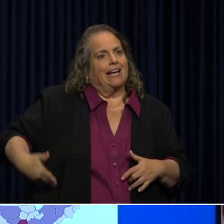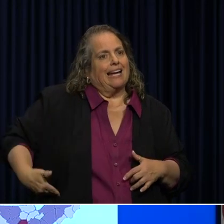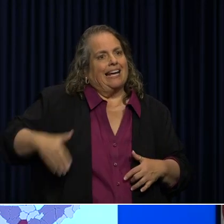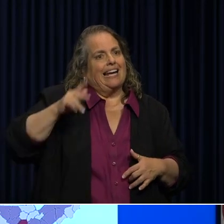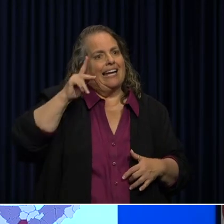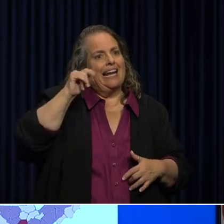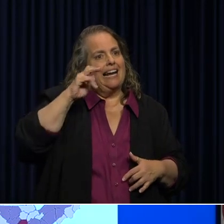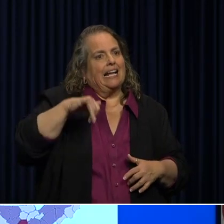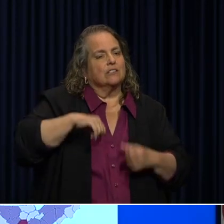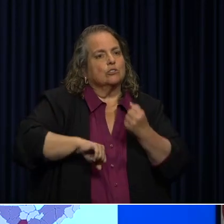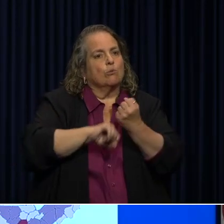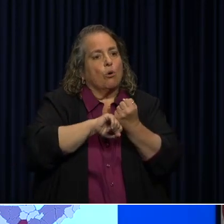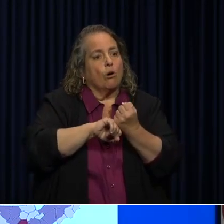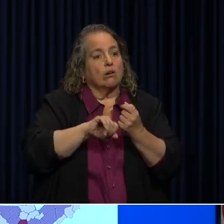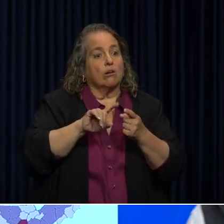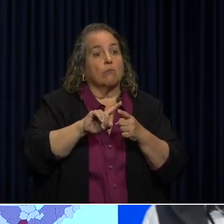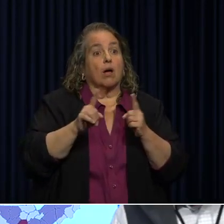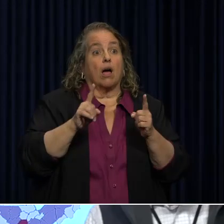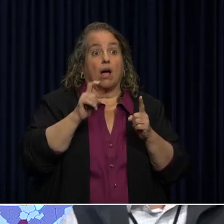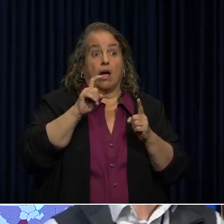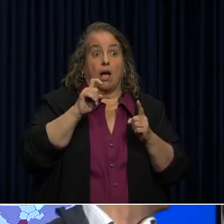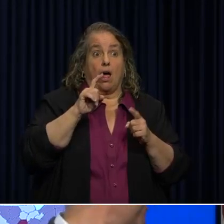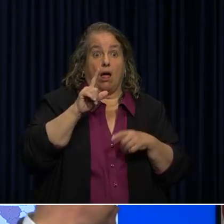but obviously that's a concern.